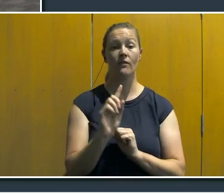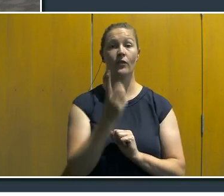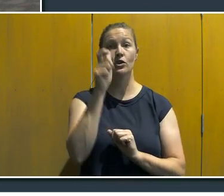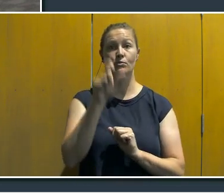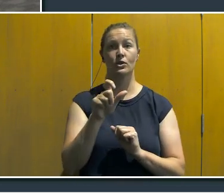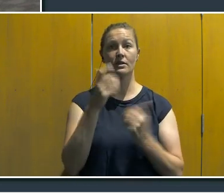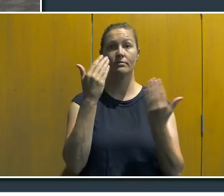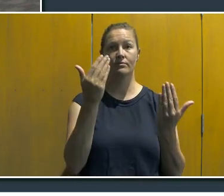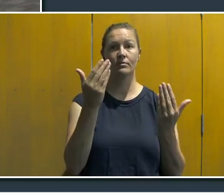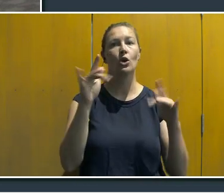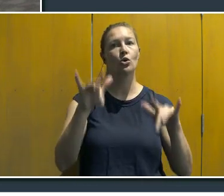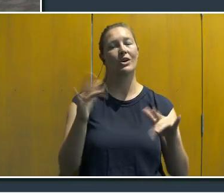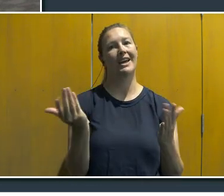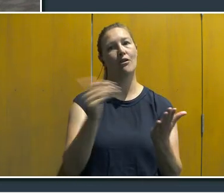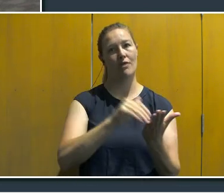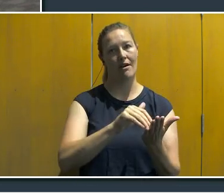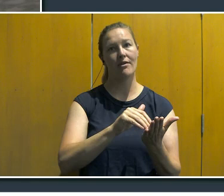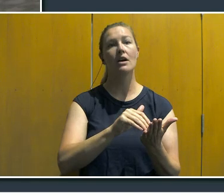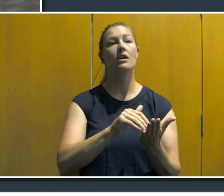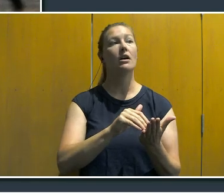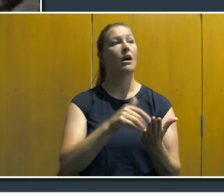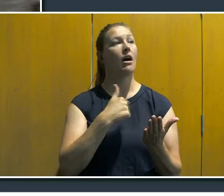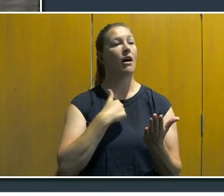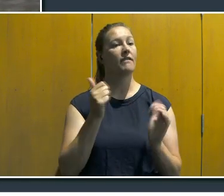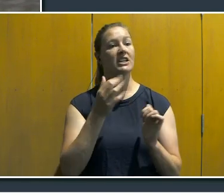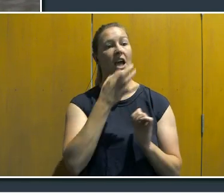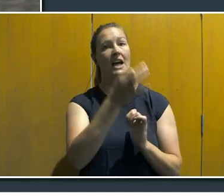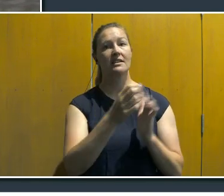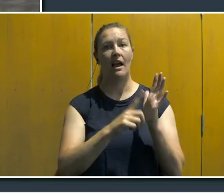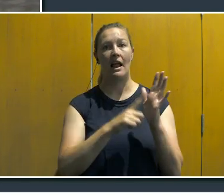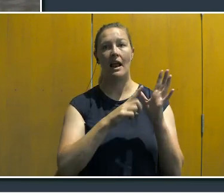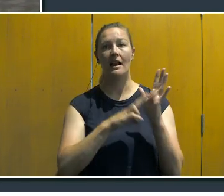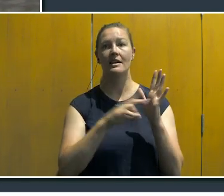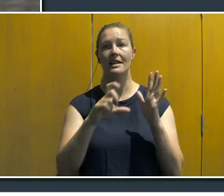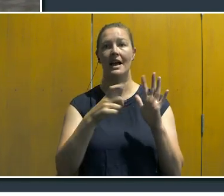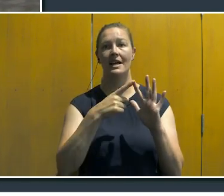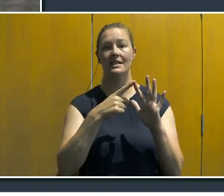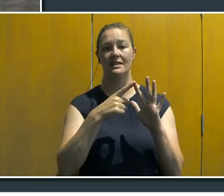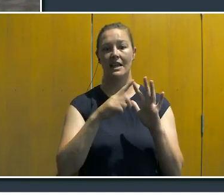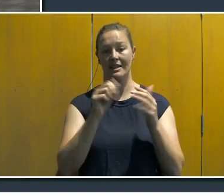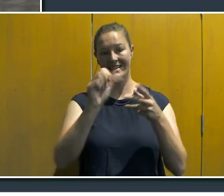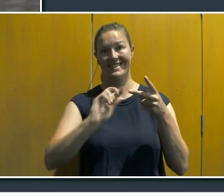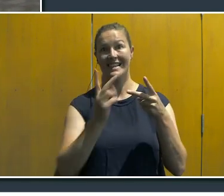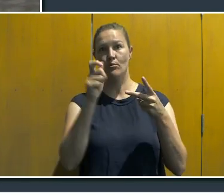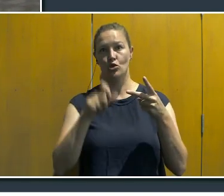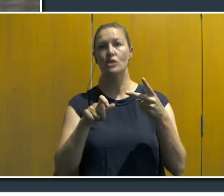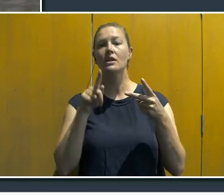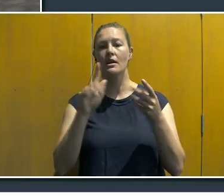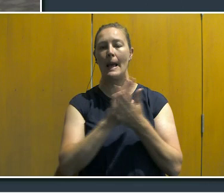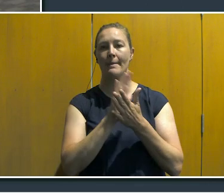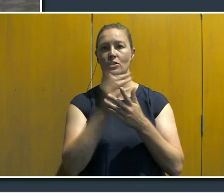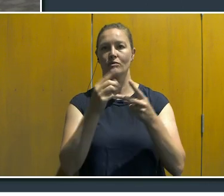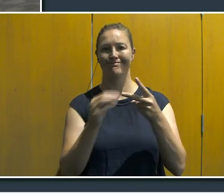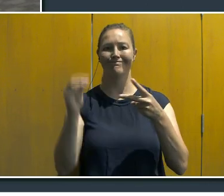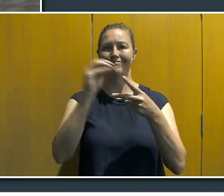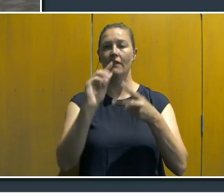submitter has not arrived yet, so I've just checked in with Lance Simon and he's happy to come up and take the first slot.